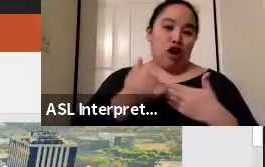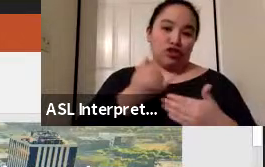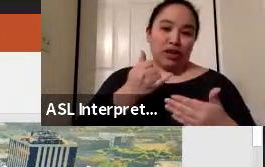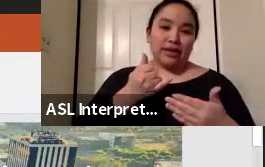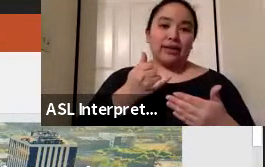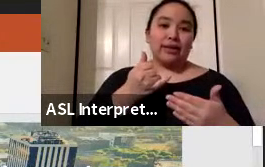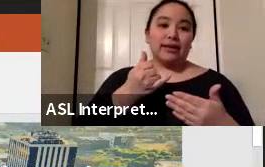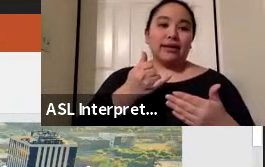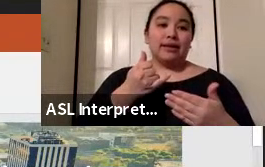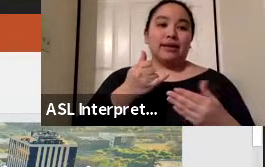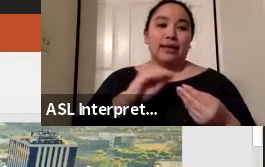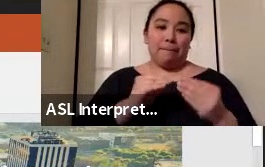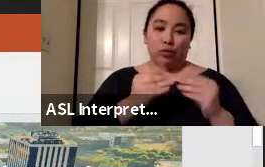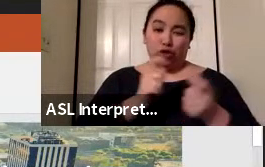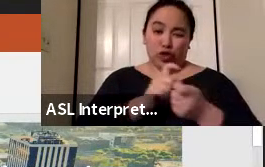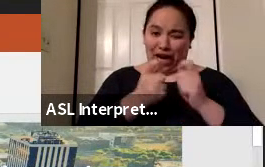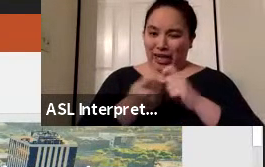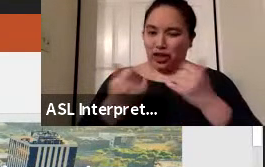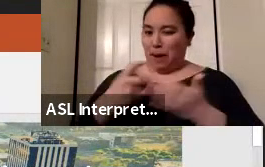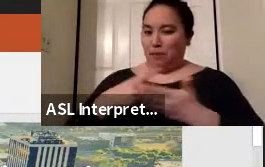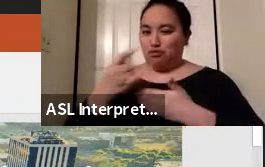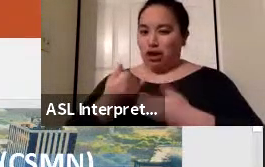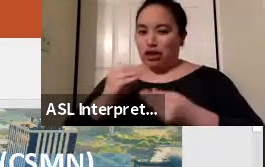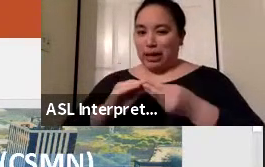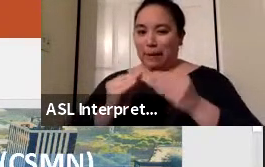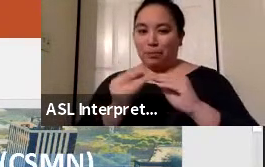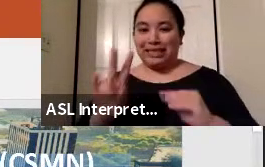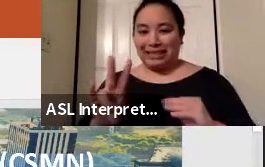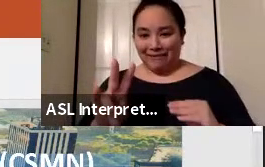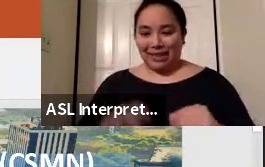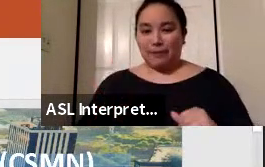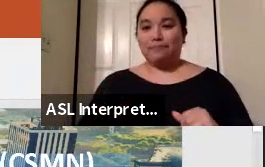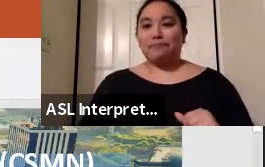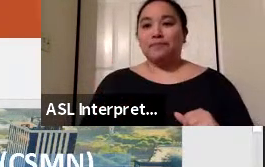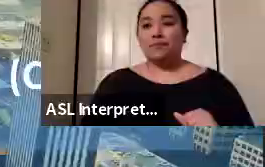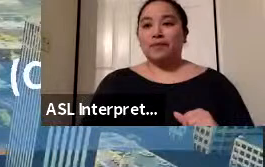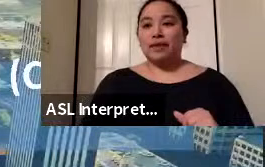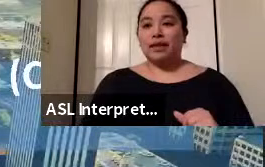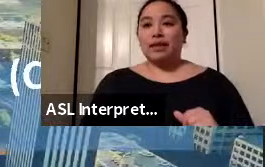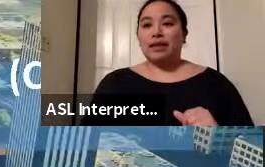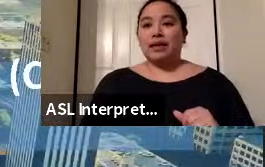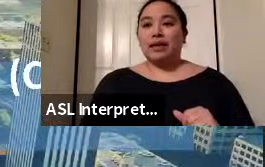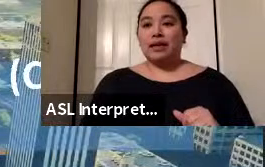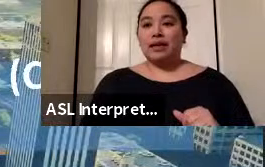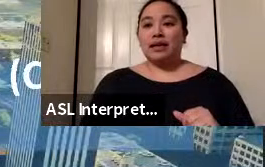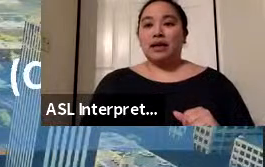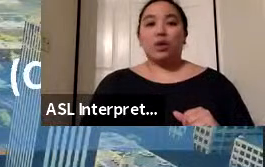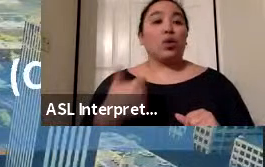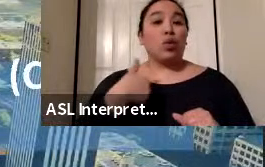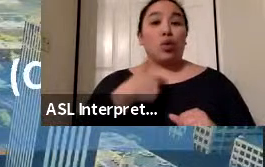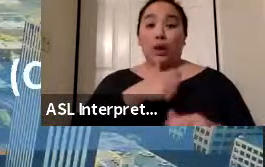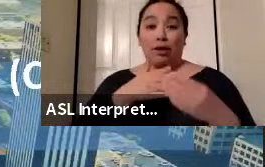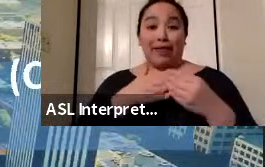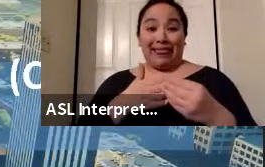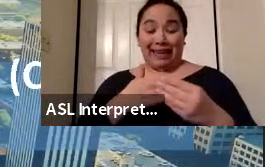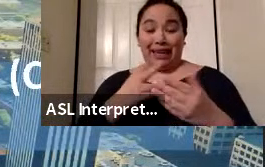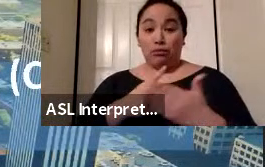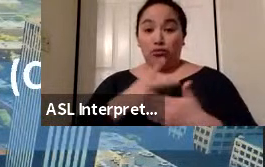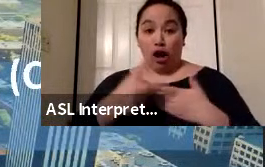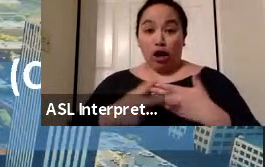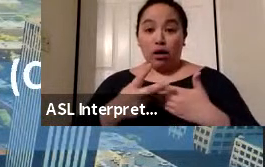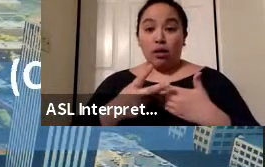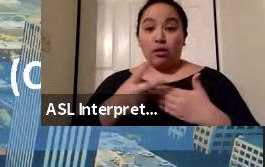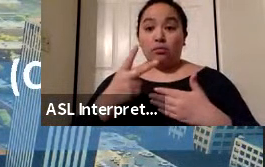as project number 7. Fresno Metro Black Chamber Foundation is the lead partner for this project, and it's our desire to